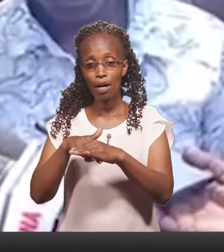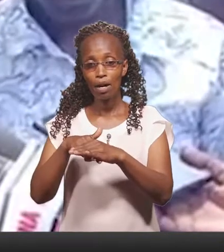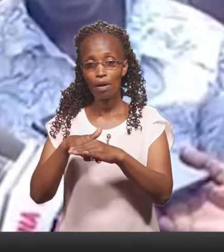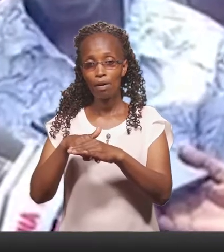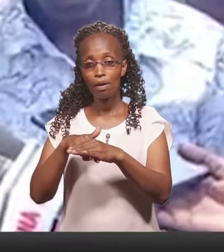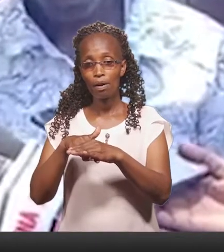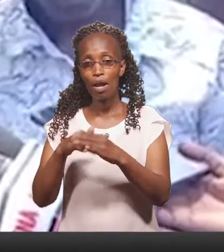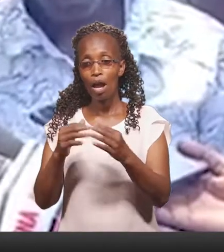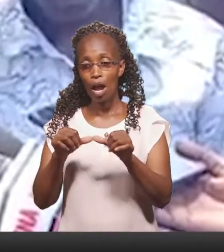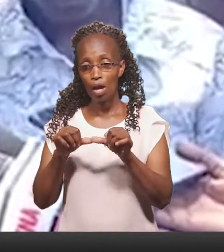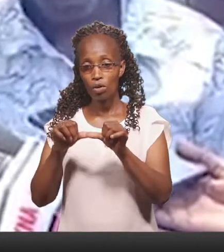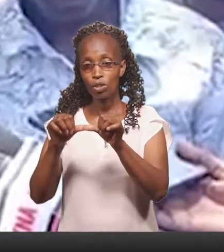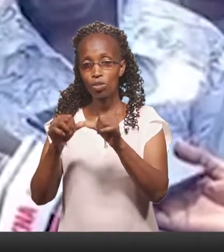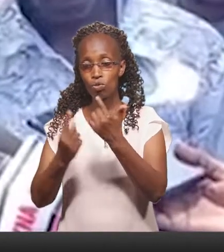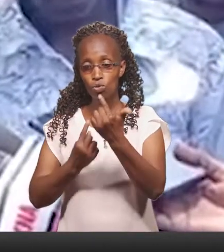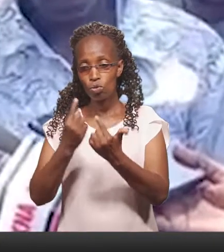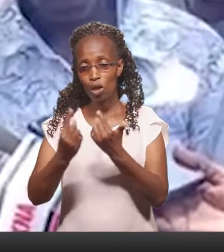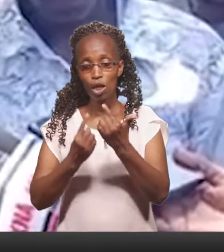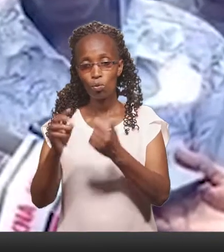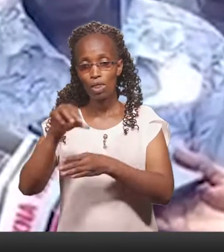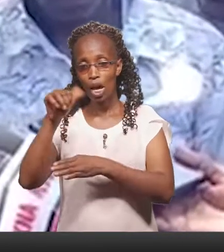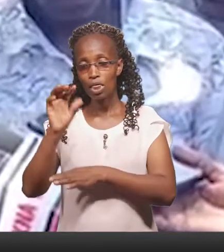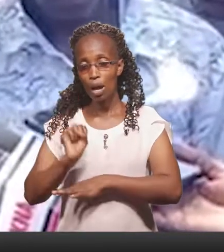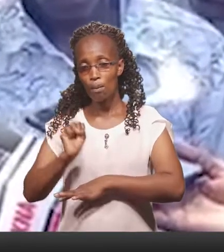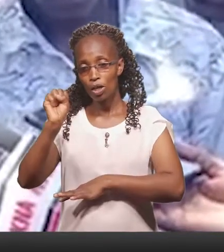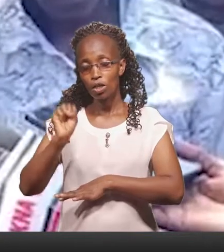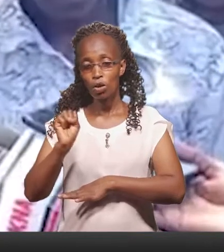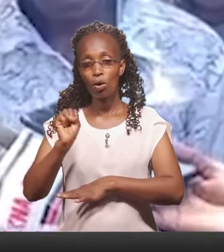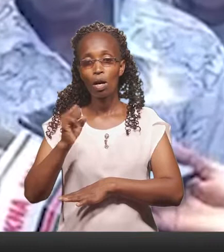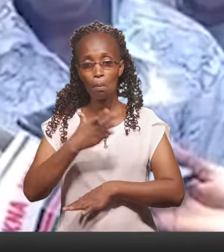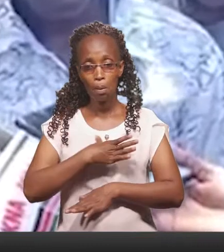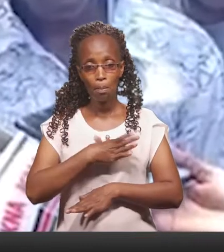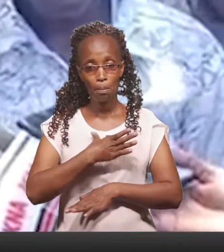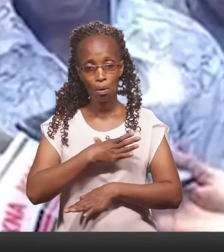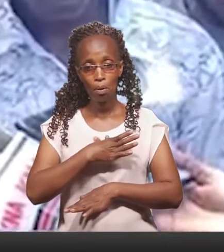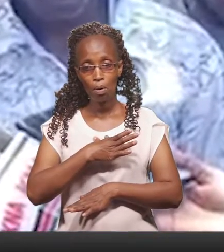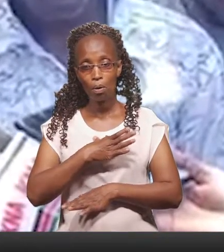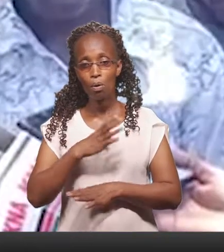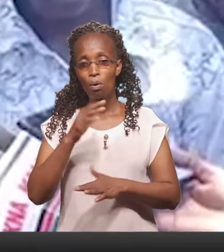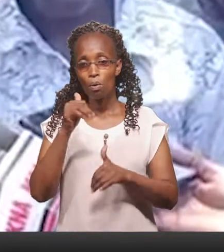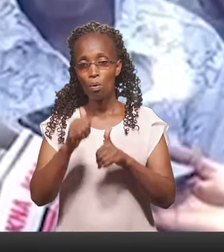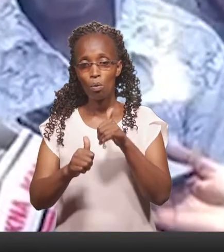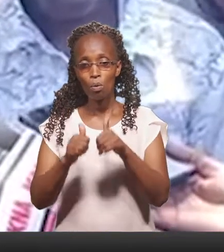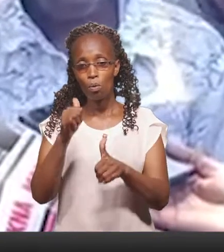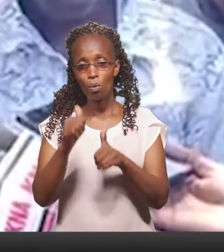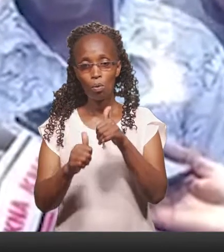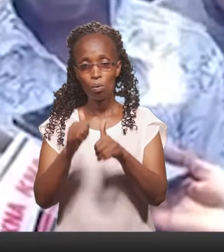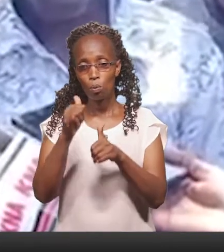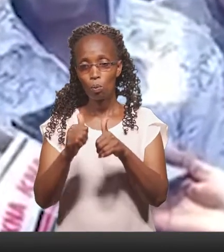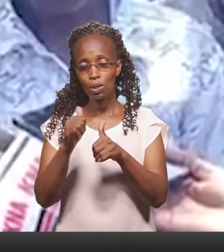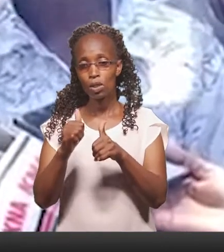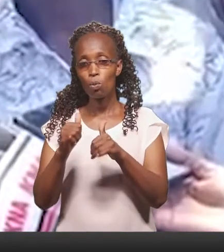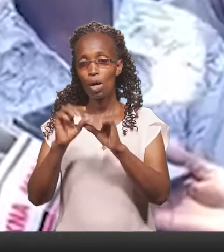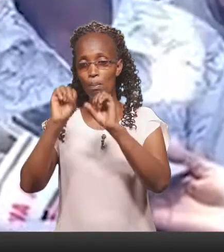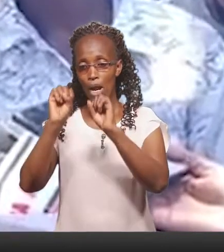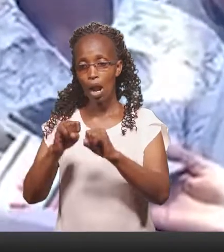member and as a treasurer. I continue talking to other political players with a view to finding political suitors